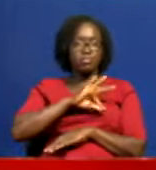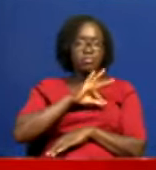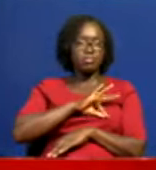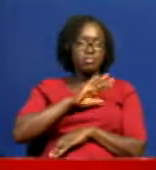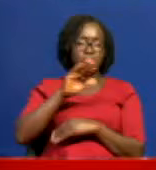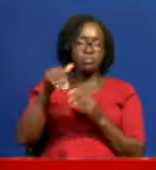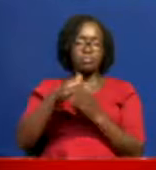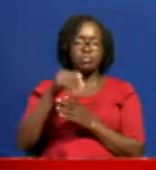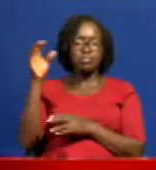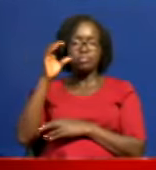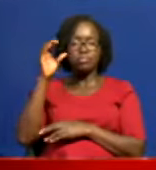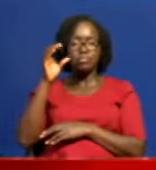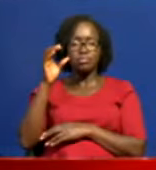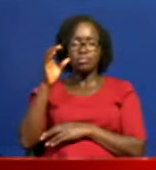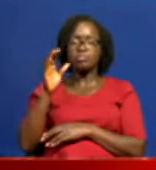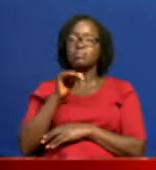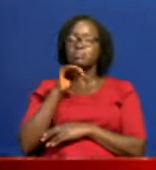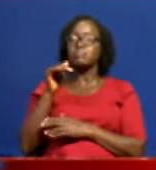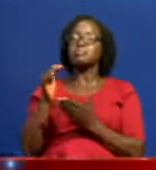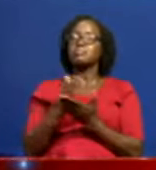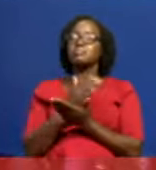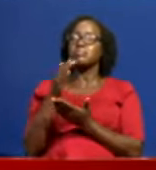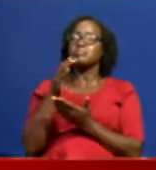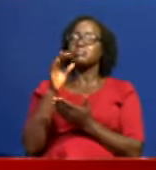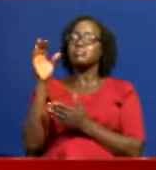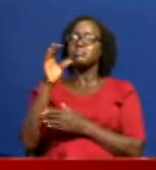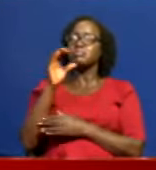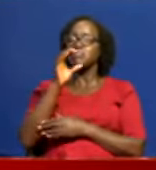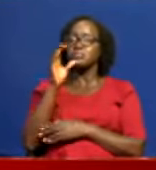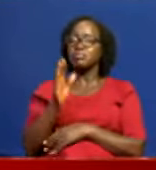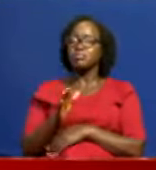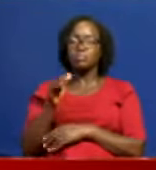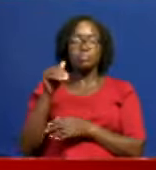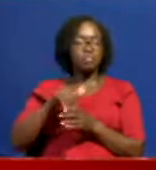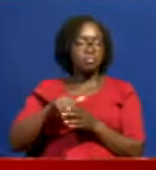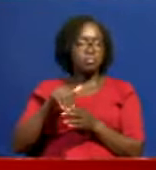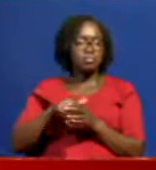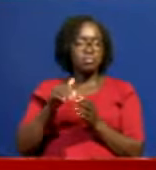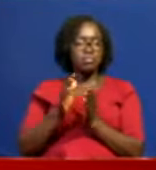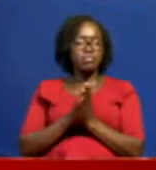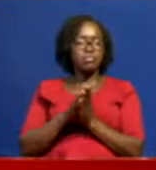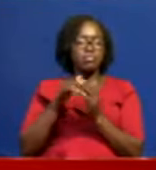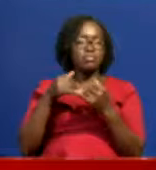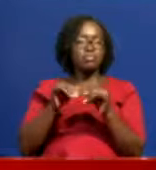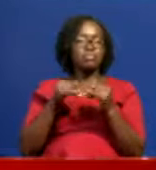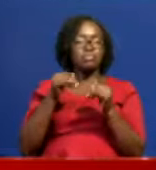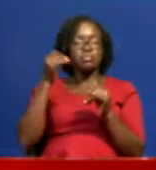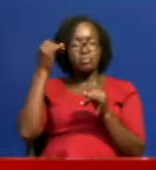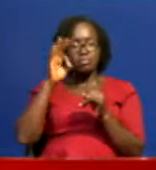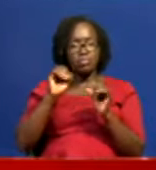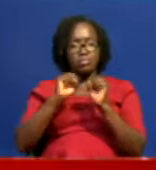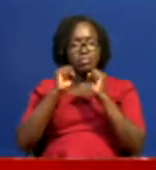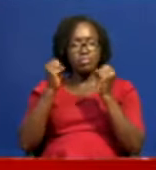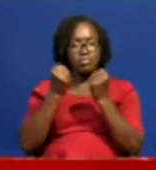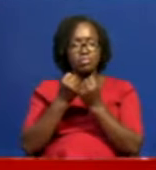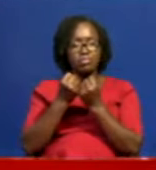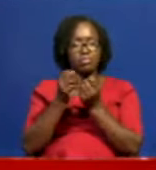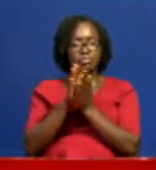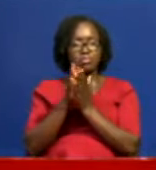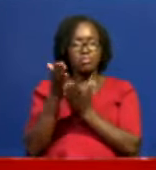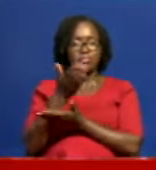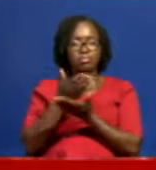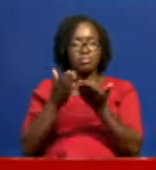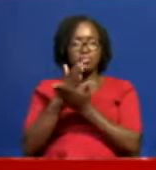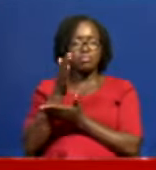all citizens, not some citizens. This includes the implementation of social and economic